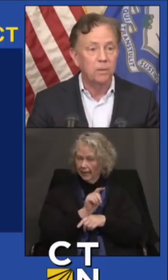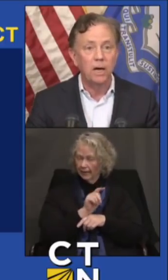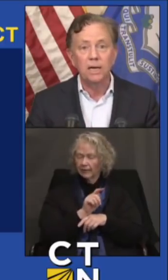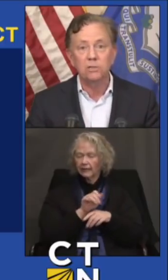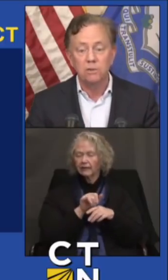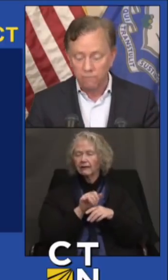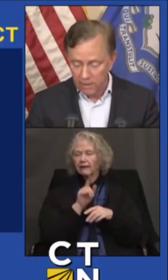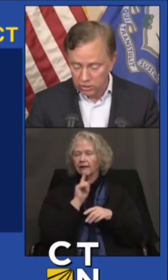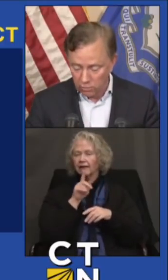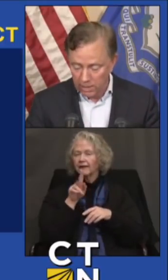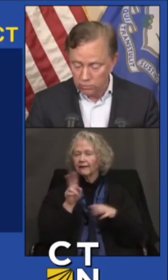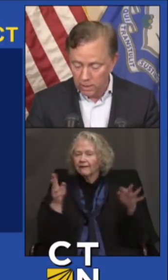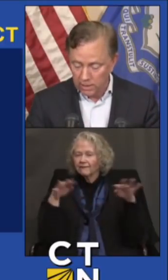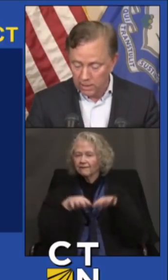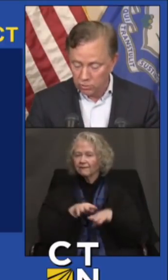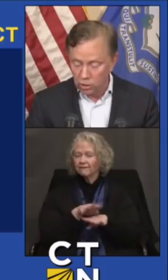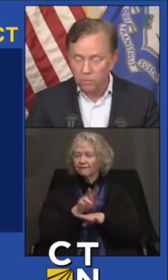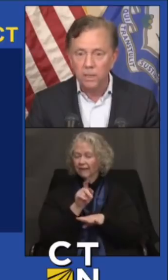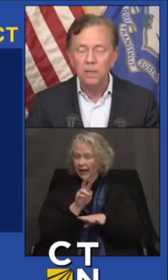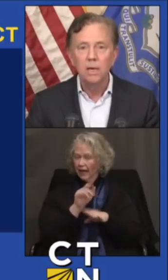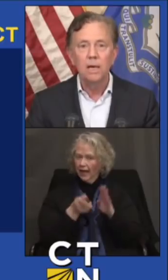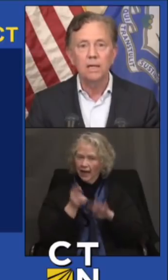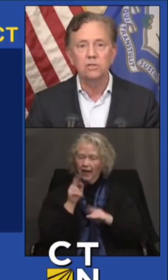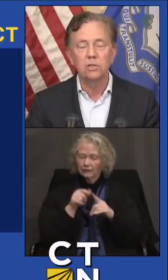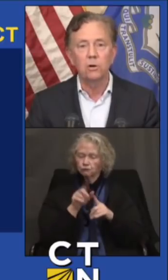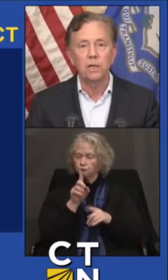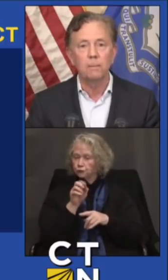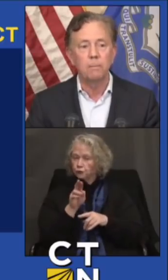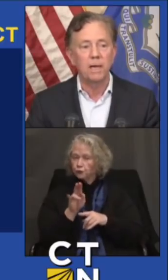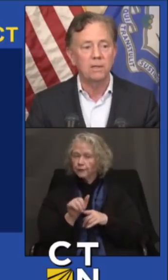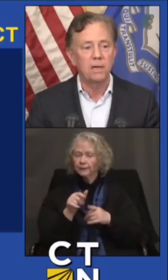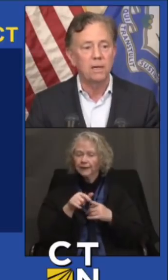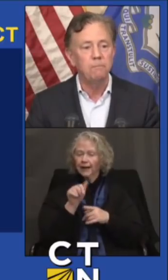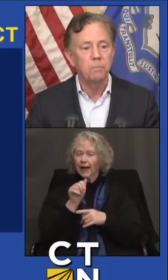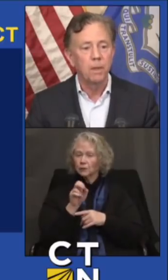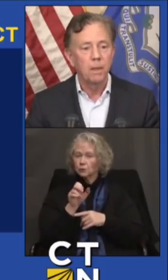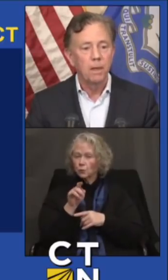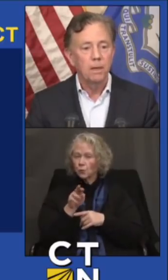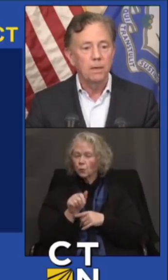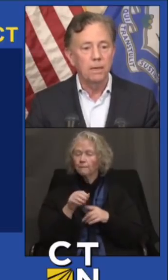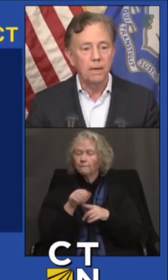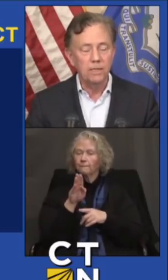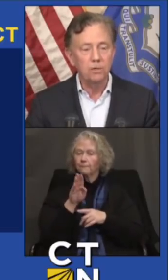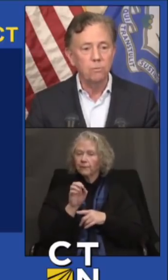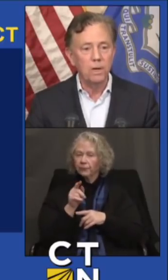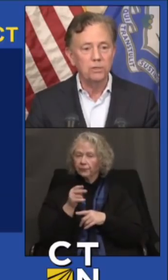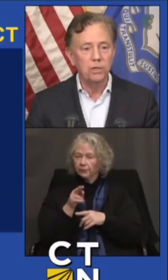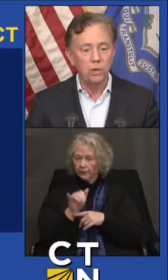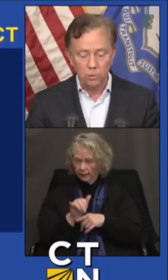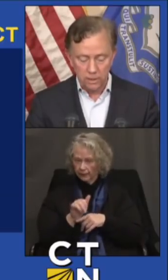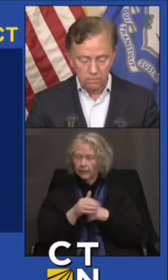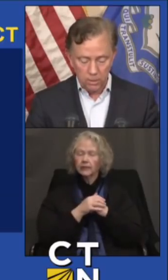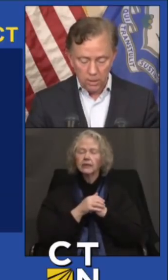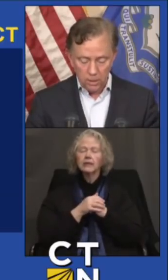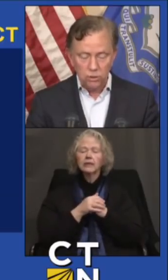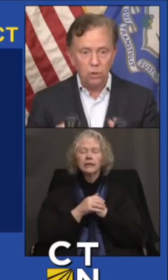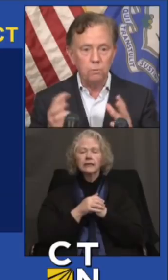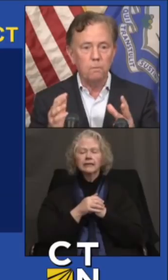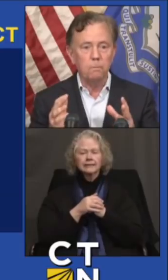got some of the highest infection rates right now, Derby, Ansonia, Bethany. I do want you to know